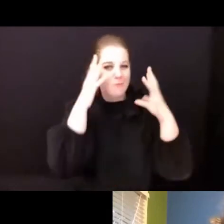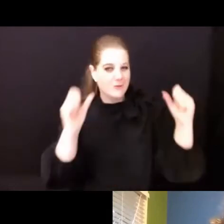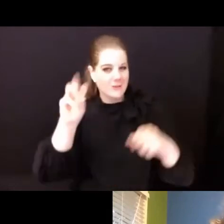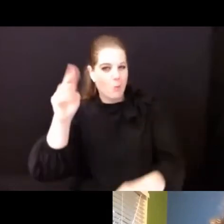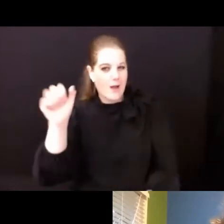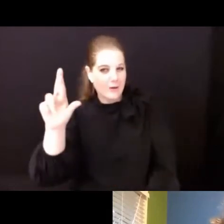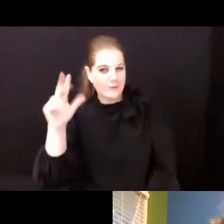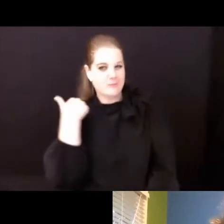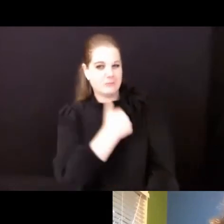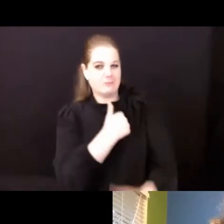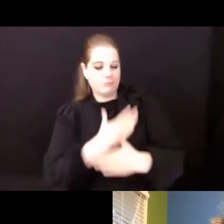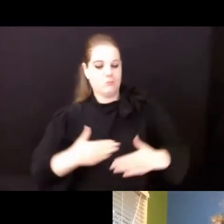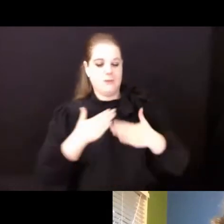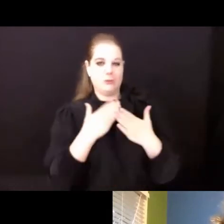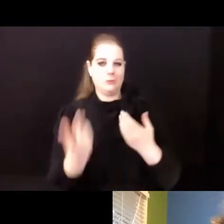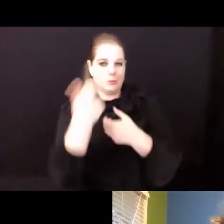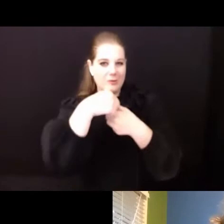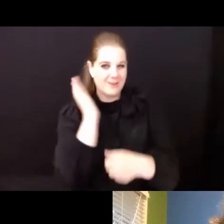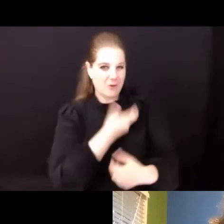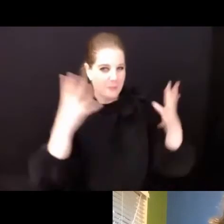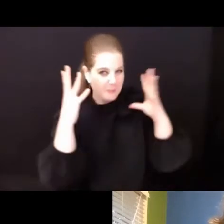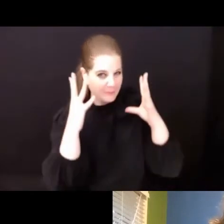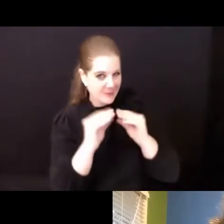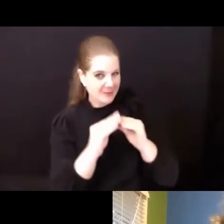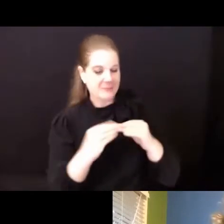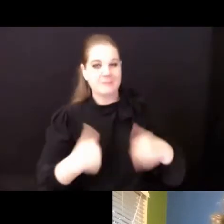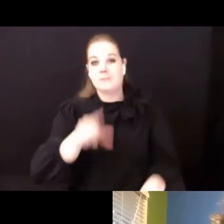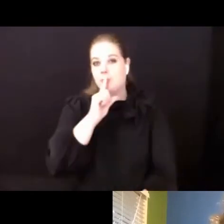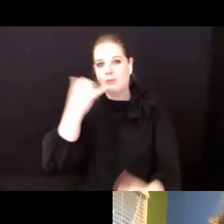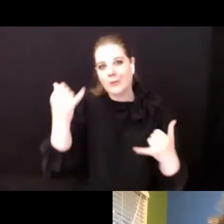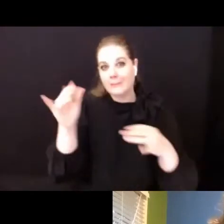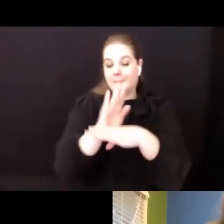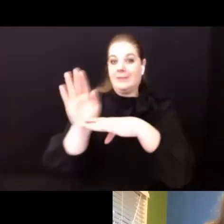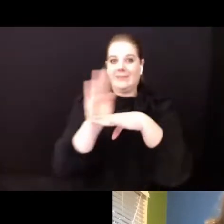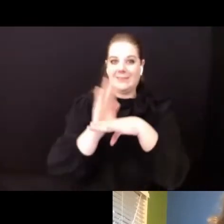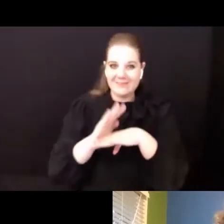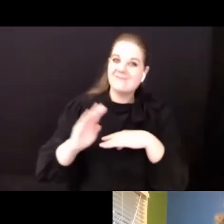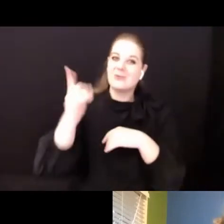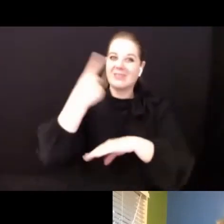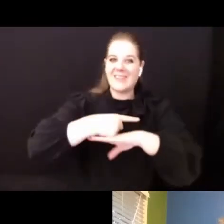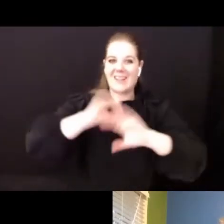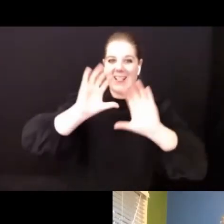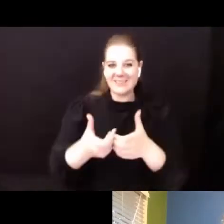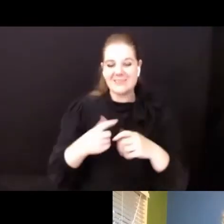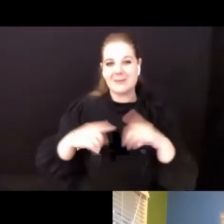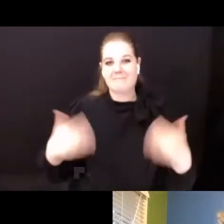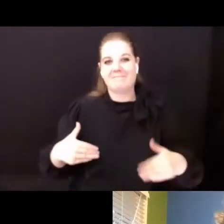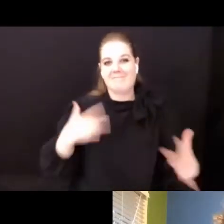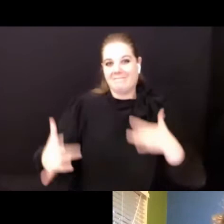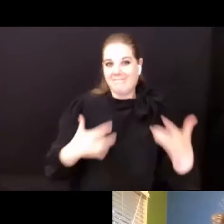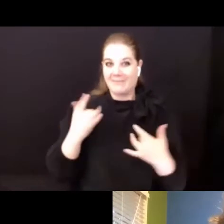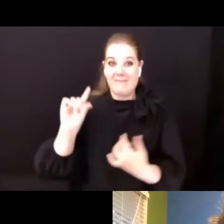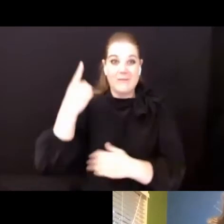by, and I'm sure this is going to be a really busy day for you, but it's an exciting day, the first day of classes on campus.